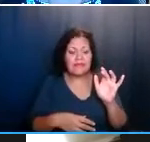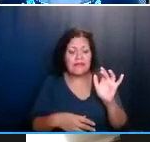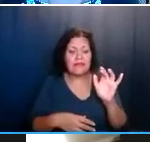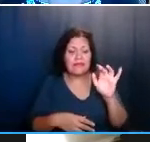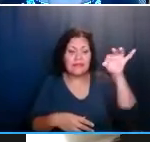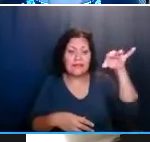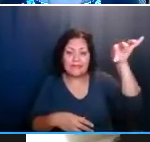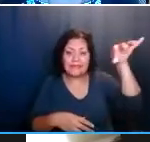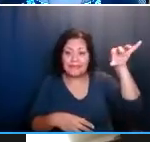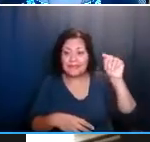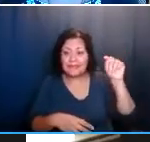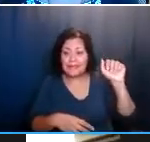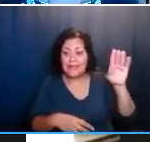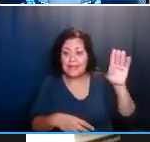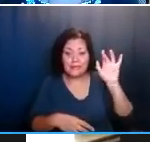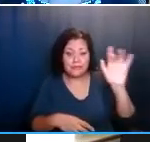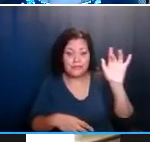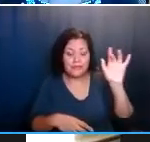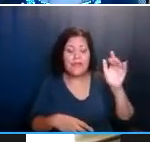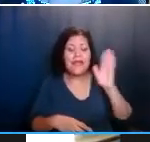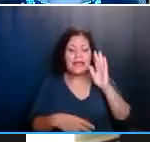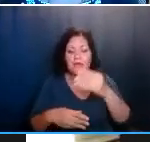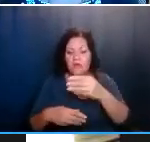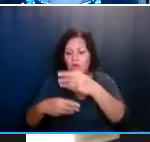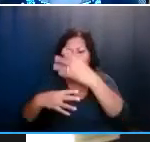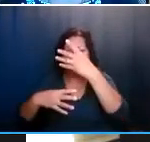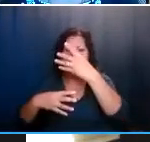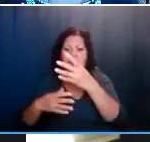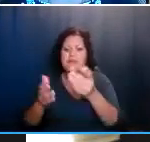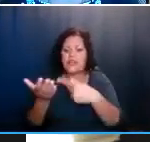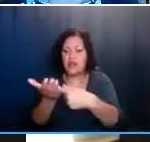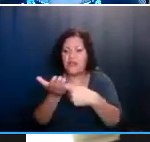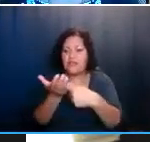up the conversations that you're interested in.